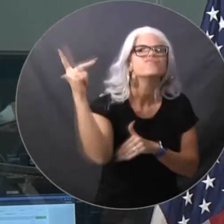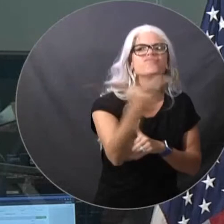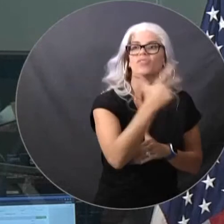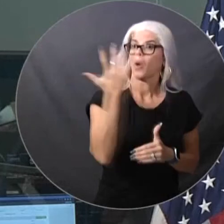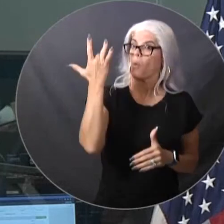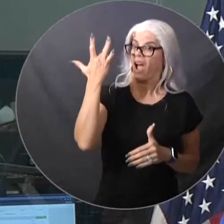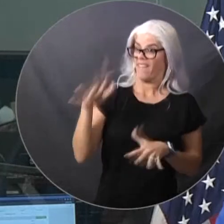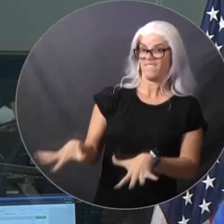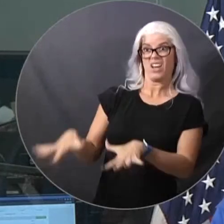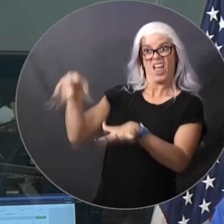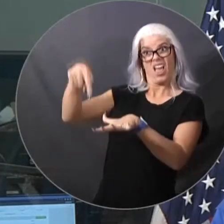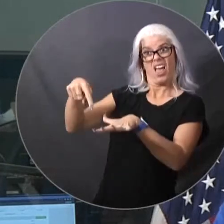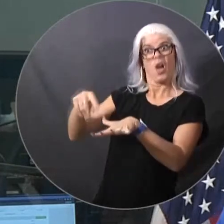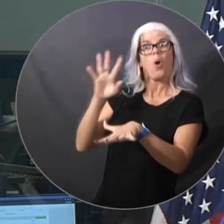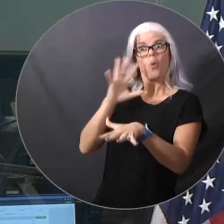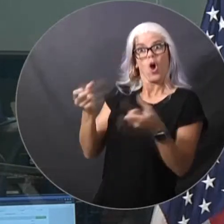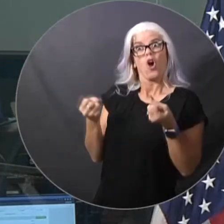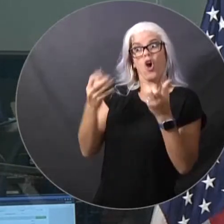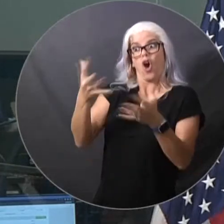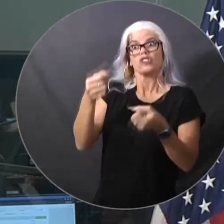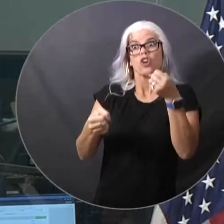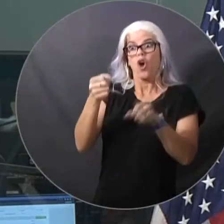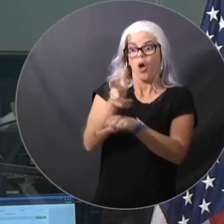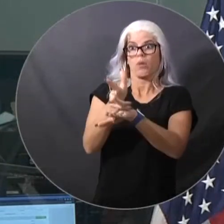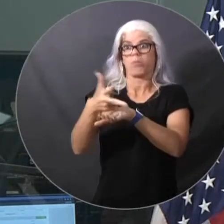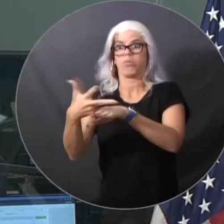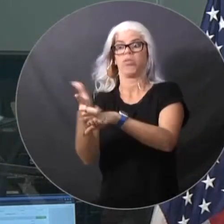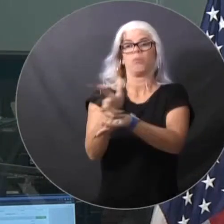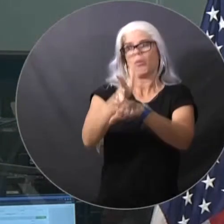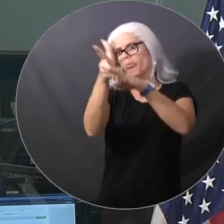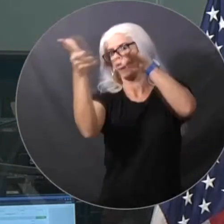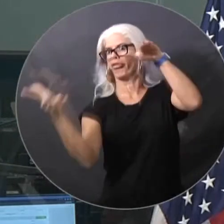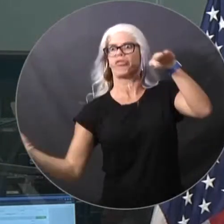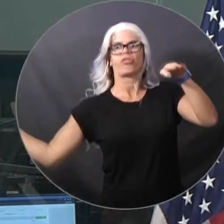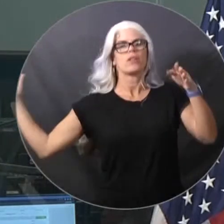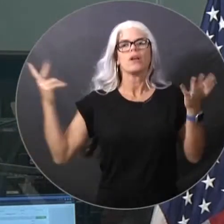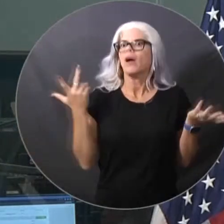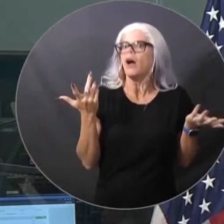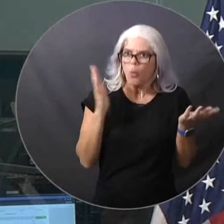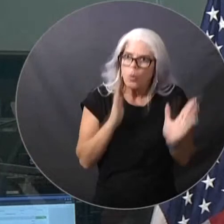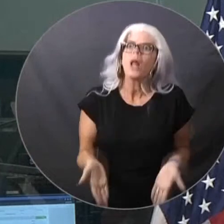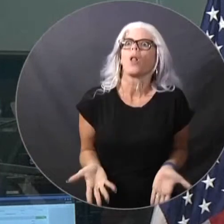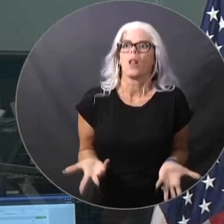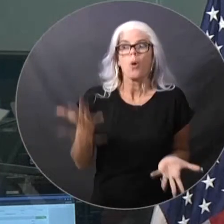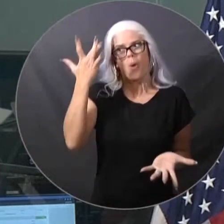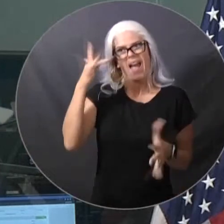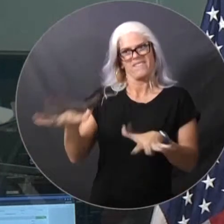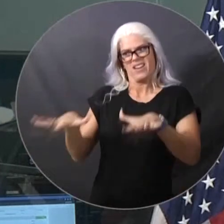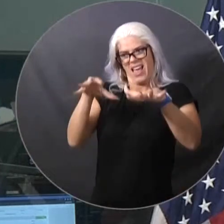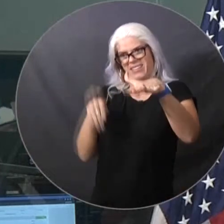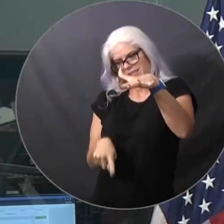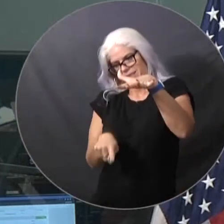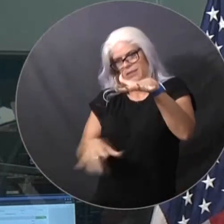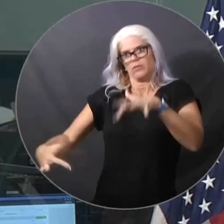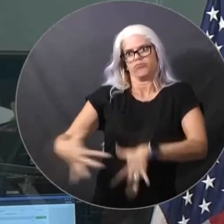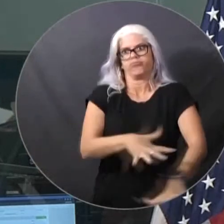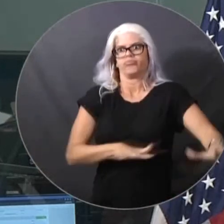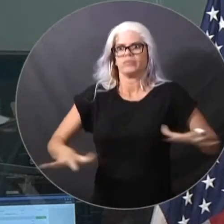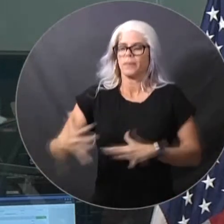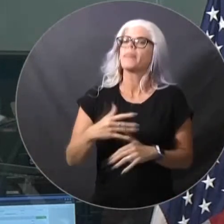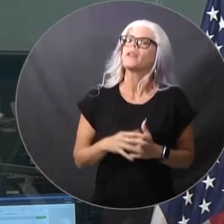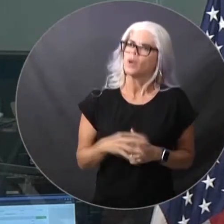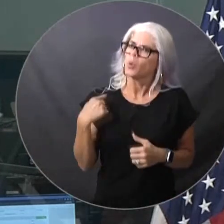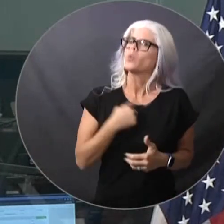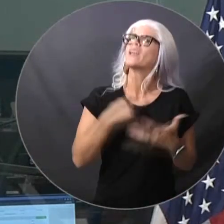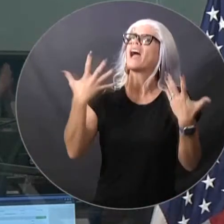your car and sweep you and your car away in the blink of an eye. We received reports of isolated tornadoes across